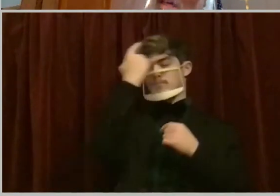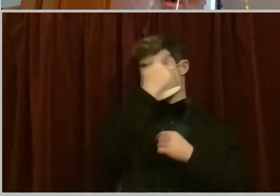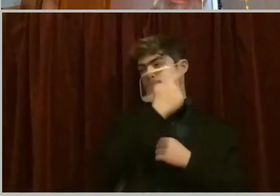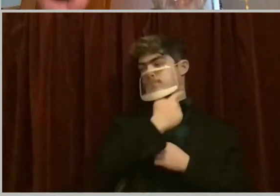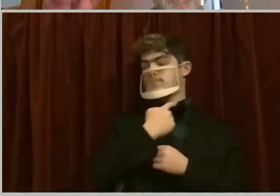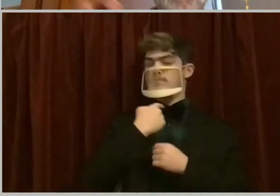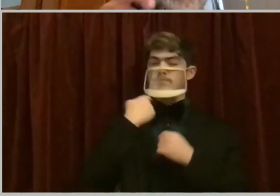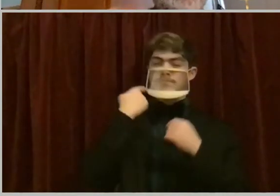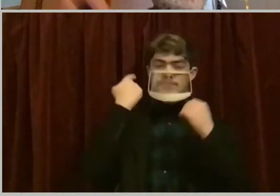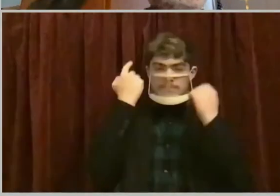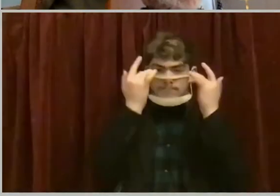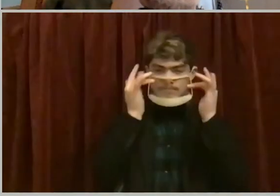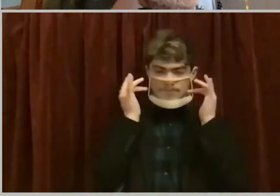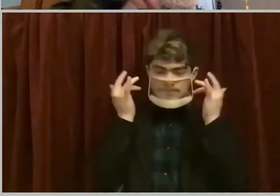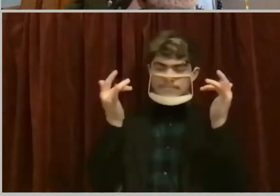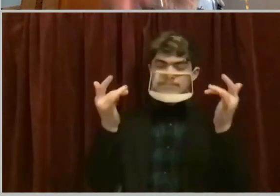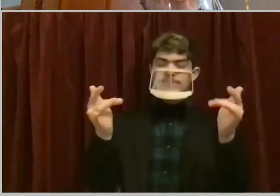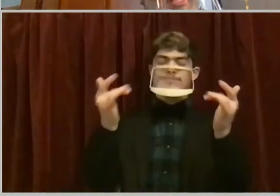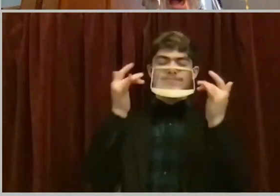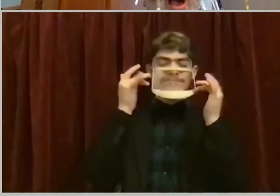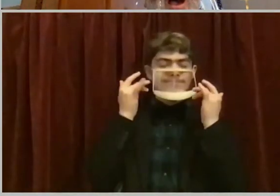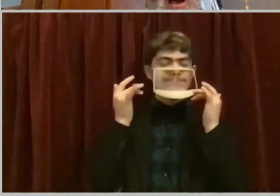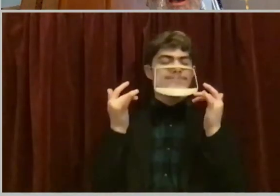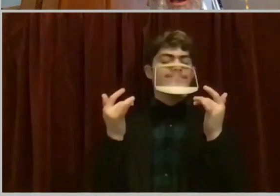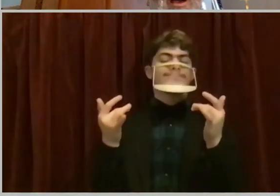God, loves your